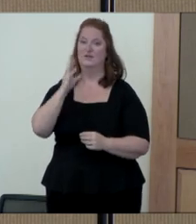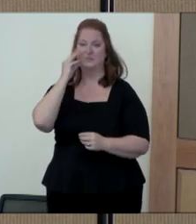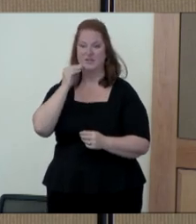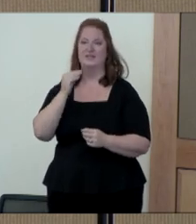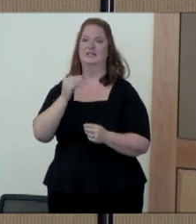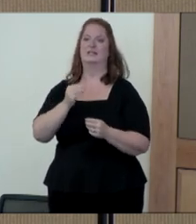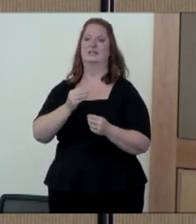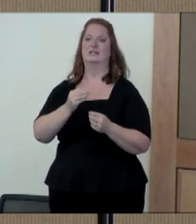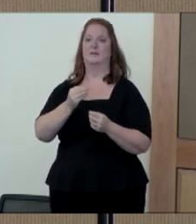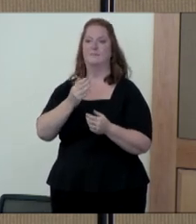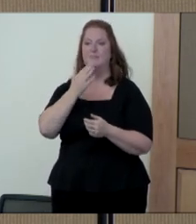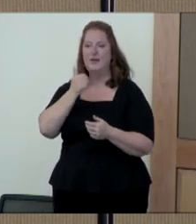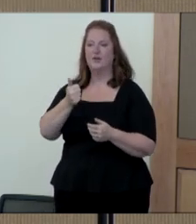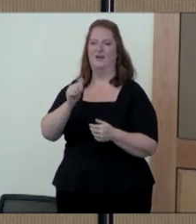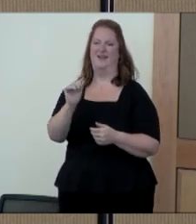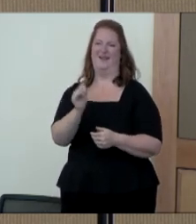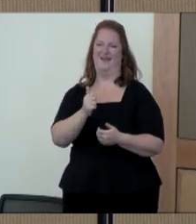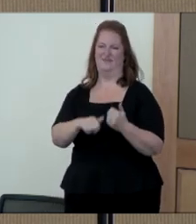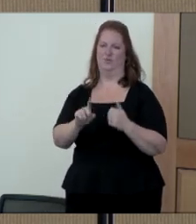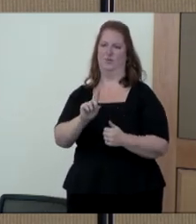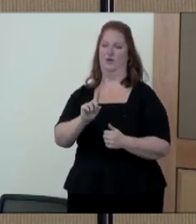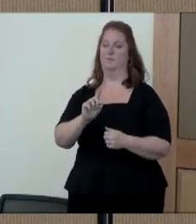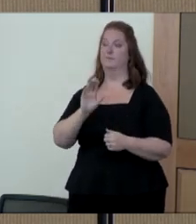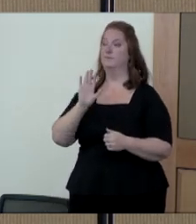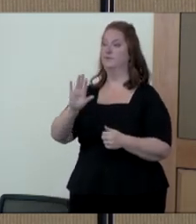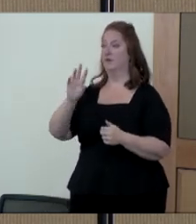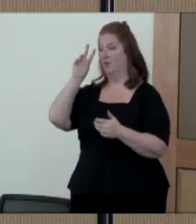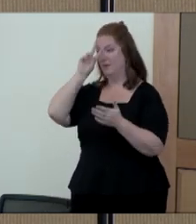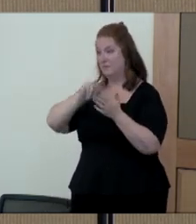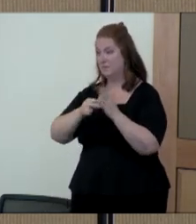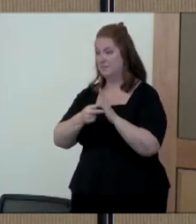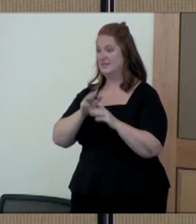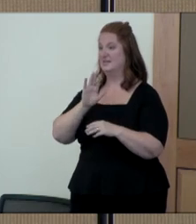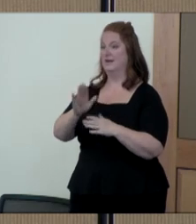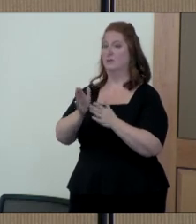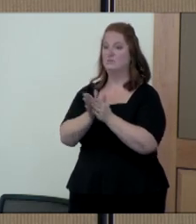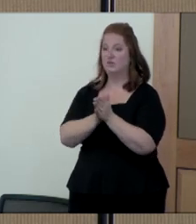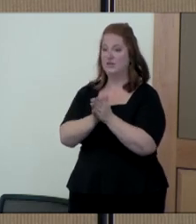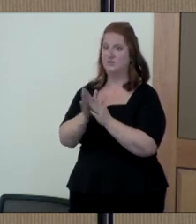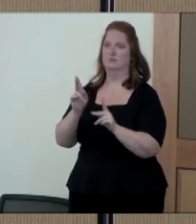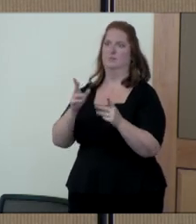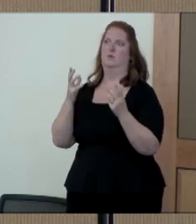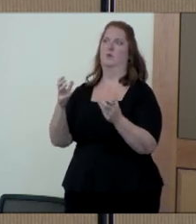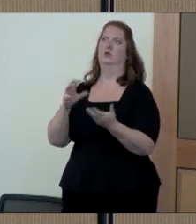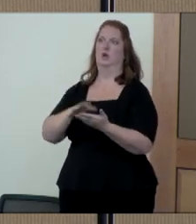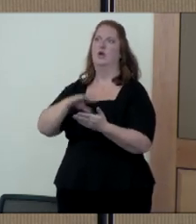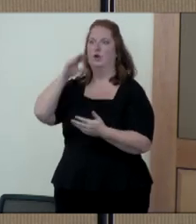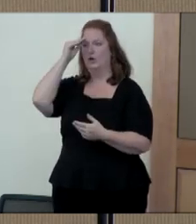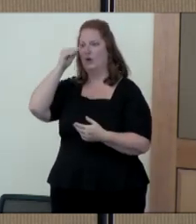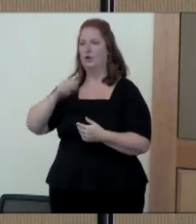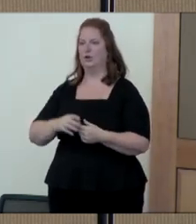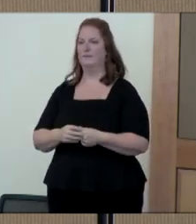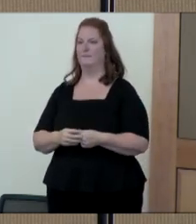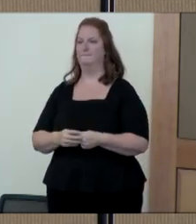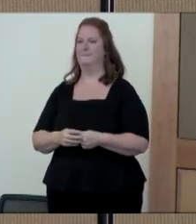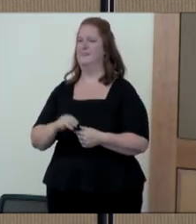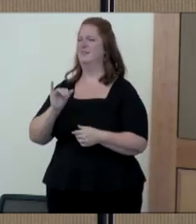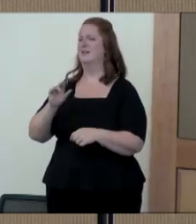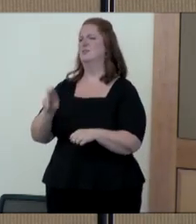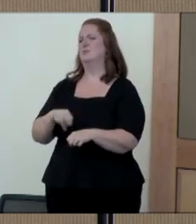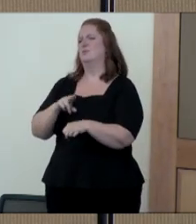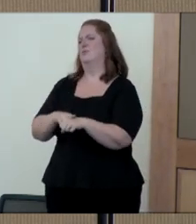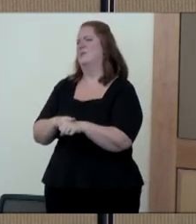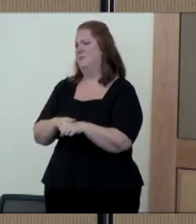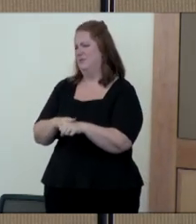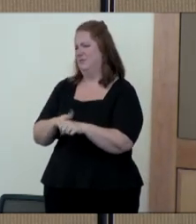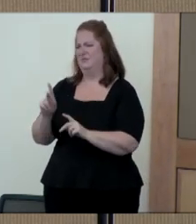everywhere. Again, you create that sense of purpose and motivation, and people want to learn. It's normal for human beings